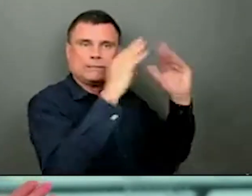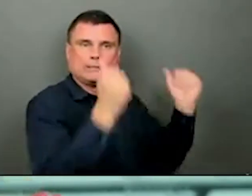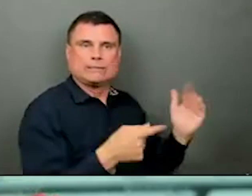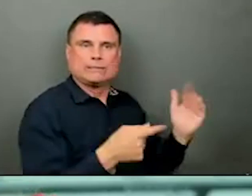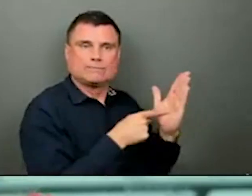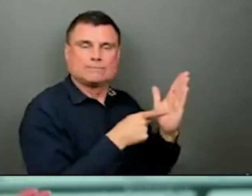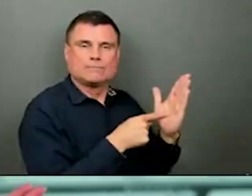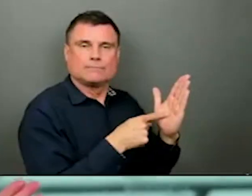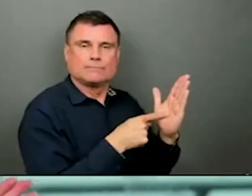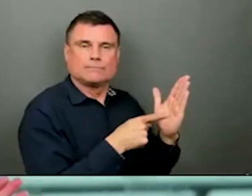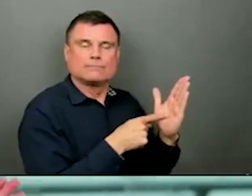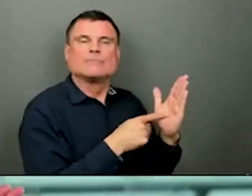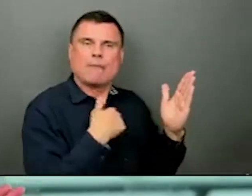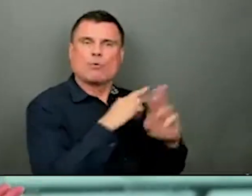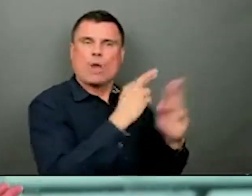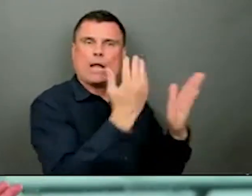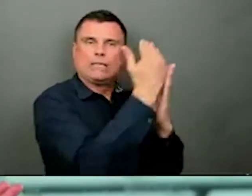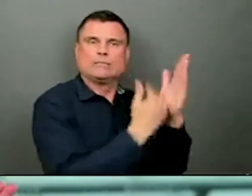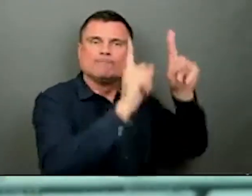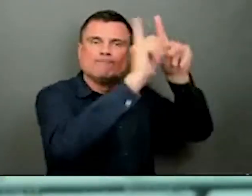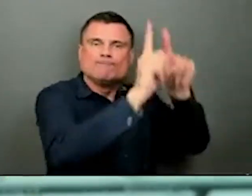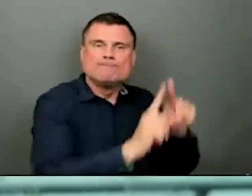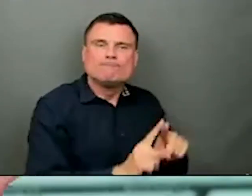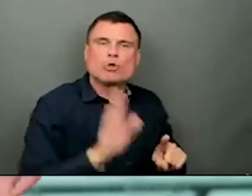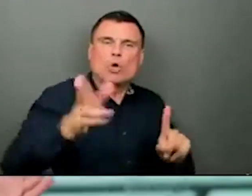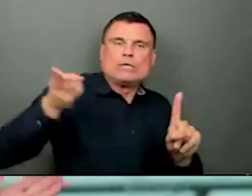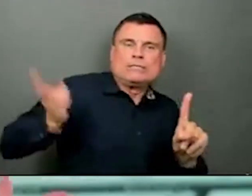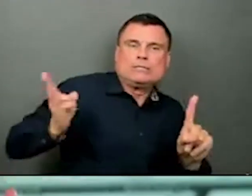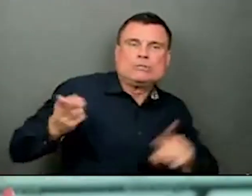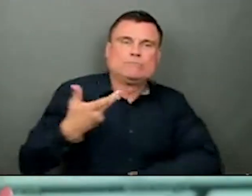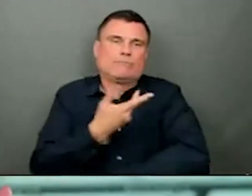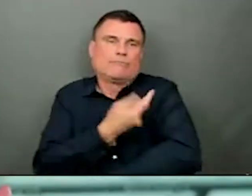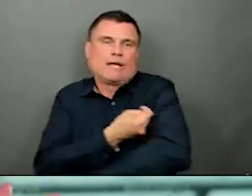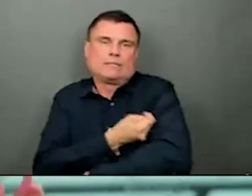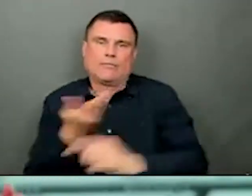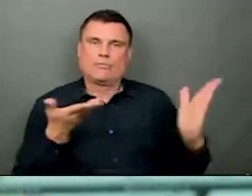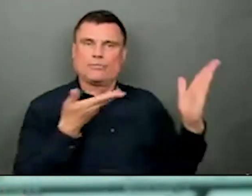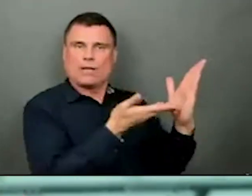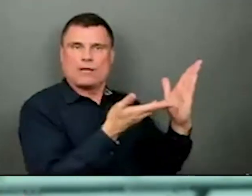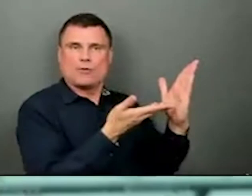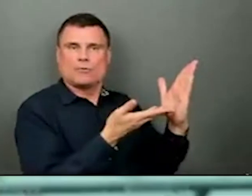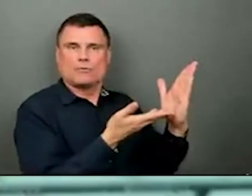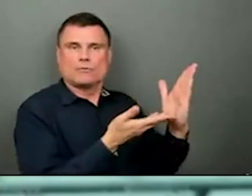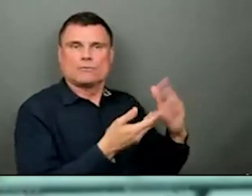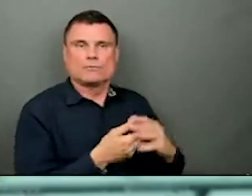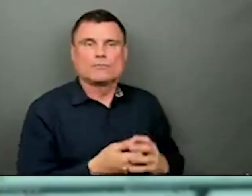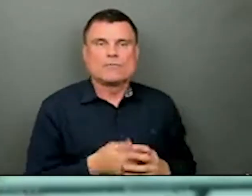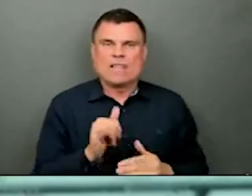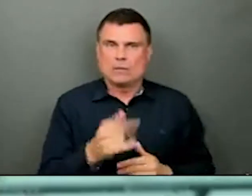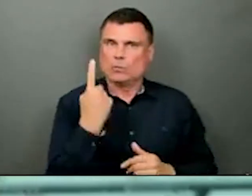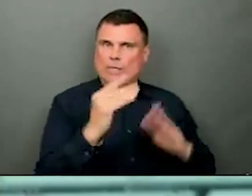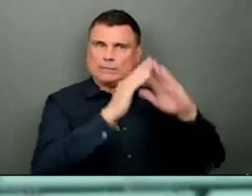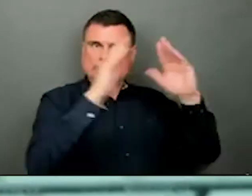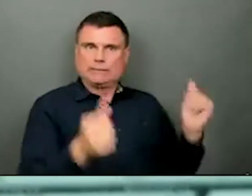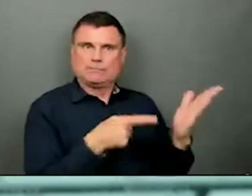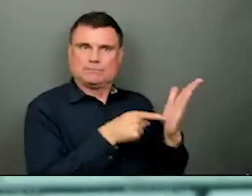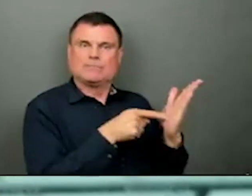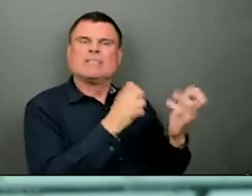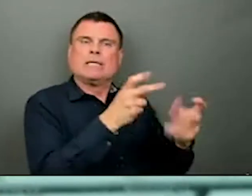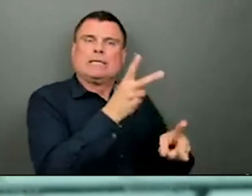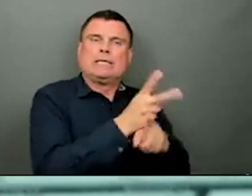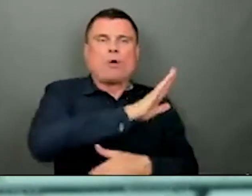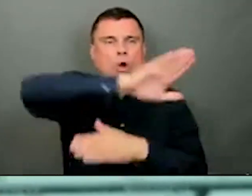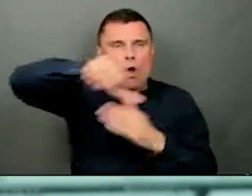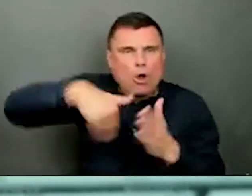whole registration and booking process layered on top of that. So the information about every single dose goes into